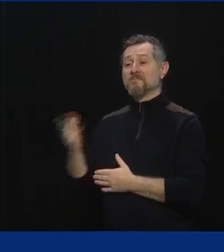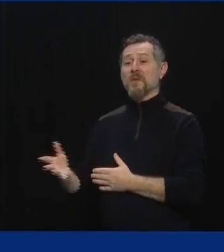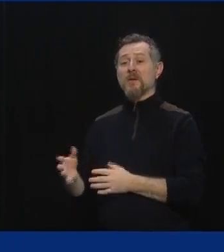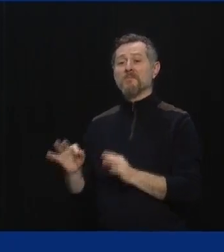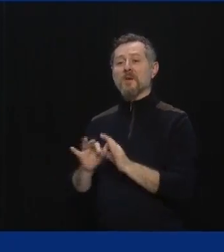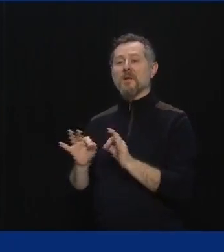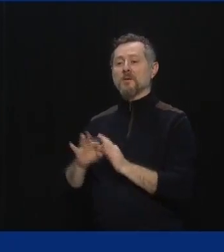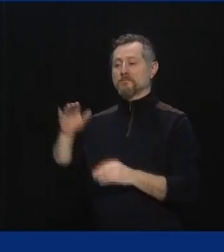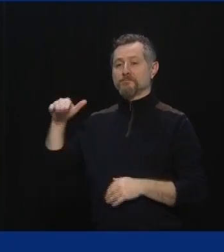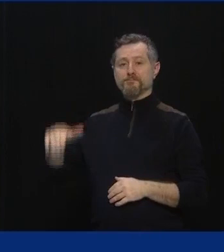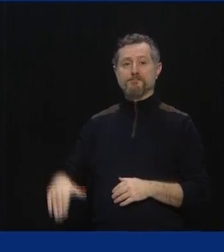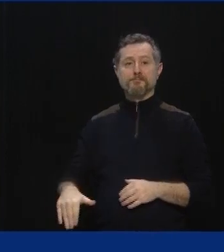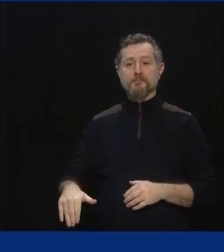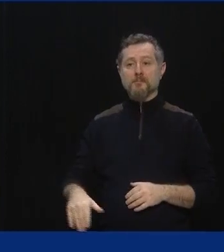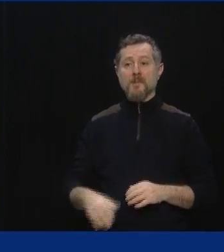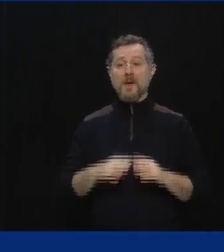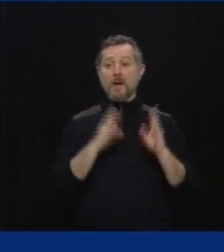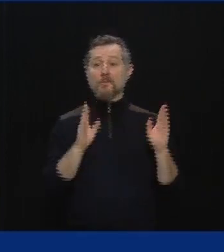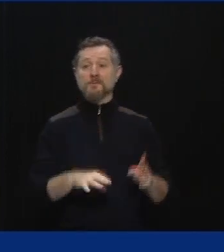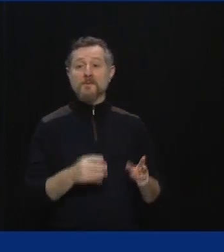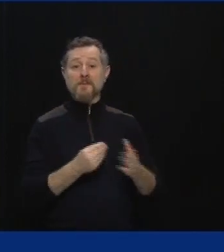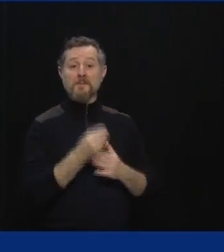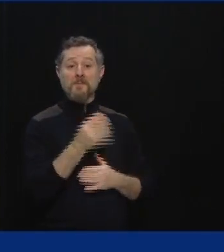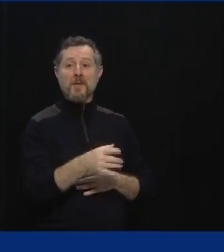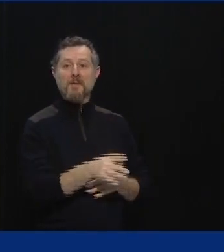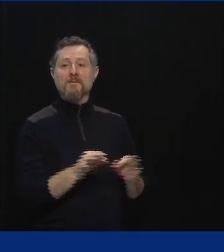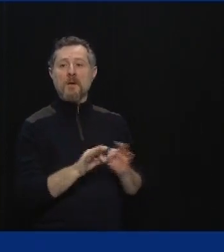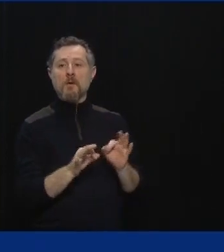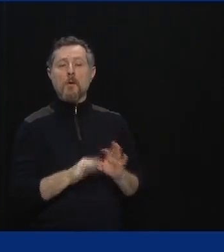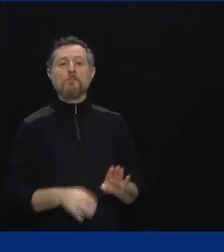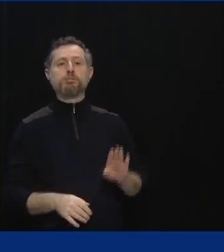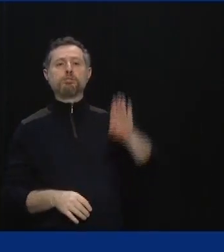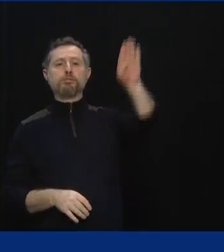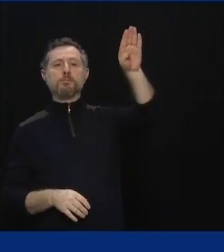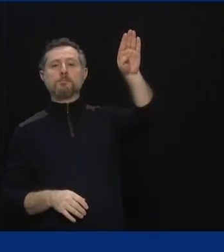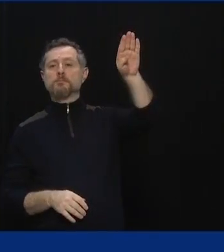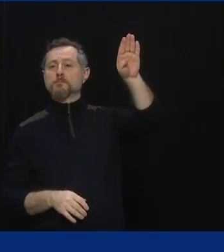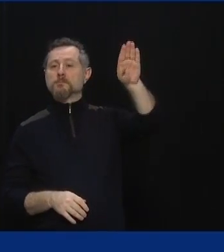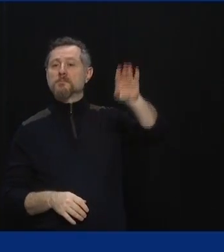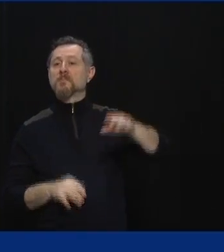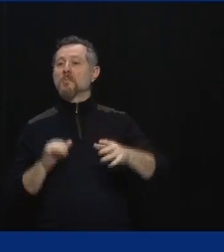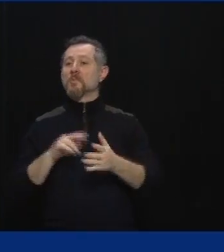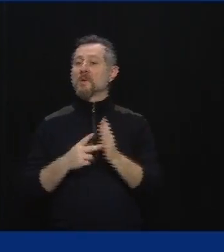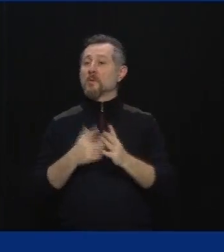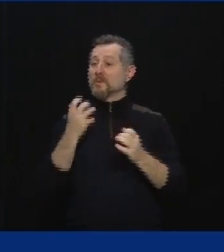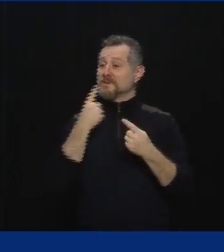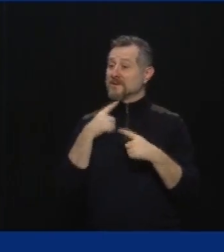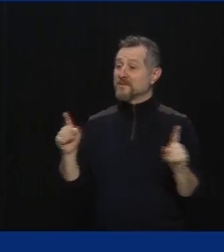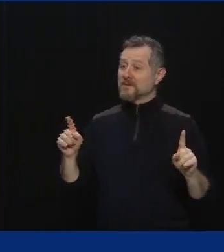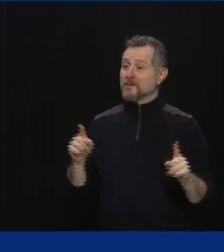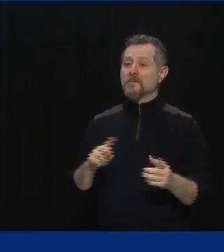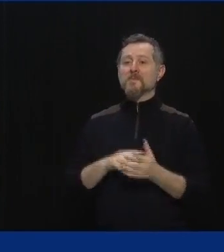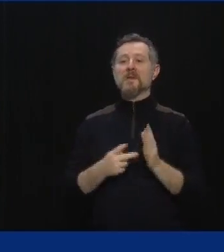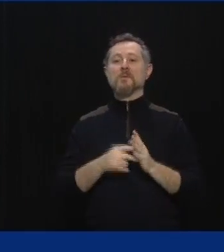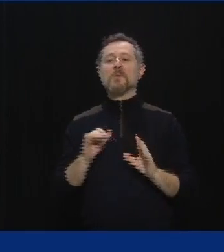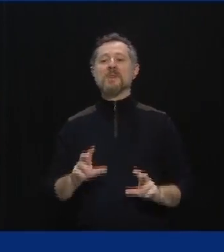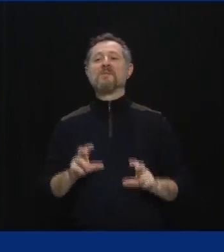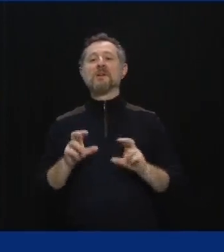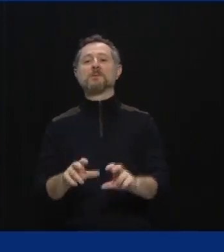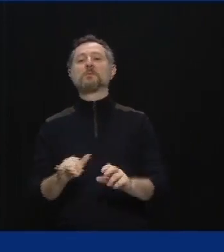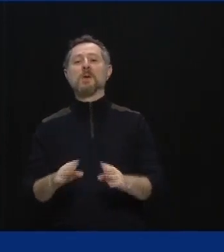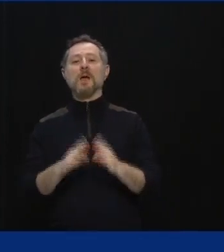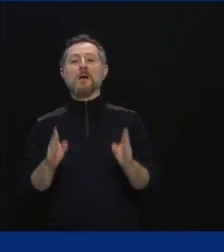house is an appreciating asset. And if you want to get forward, you want to have something that you've invested in and